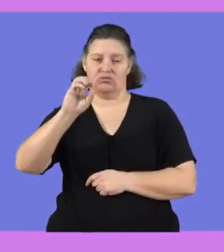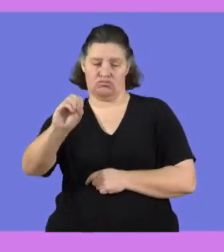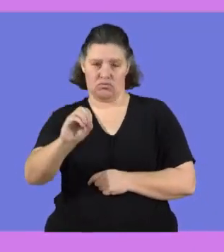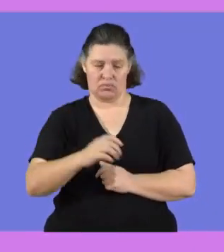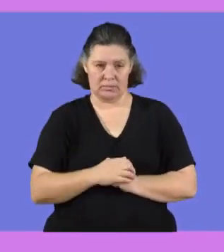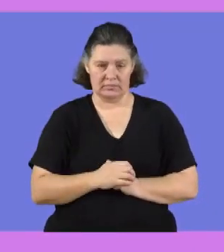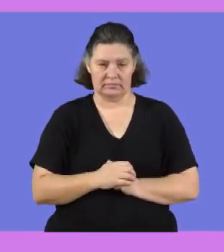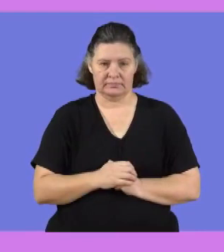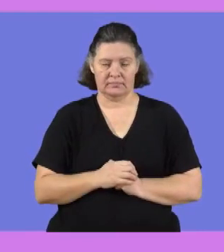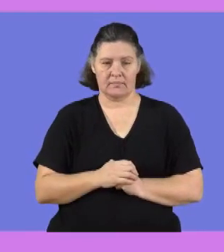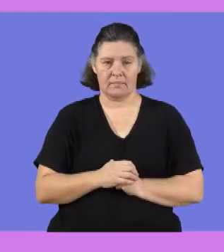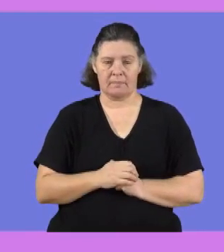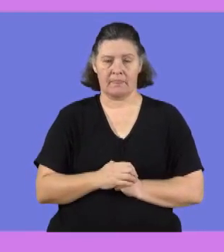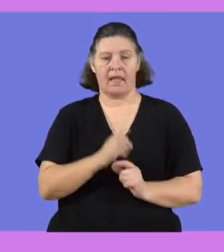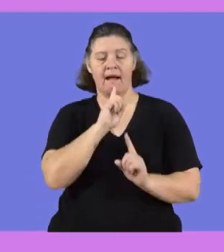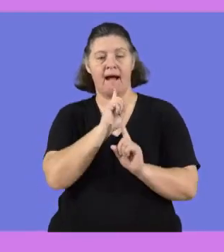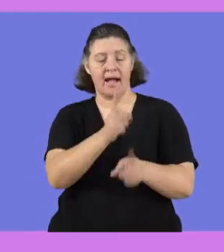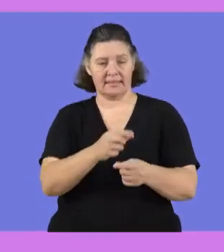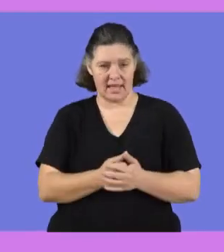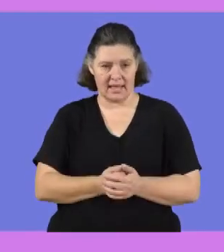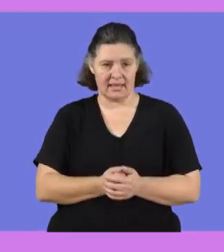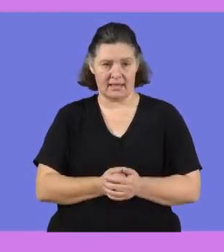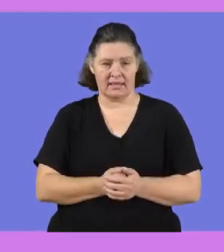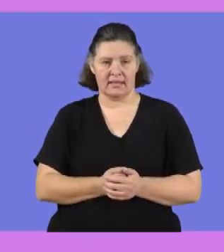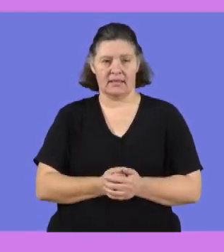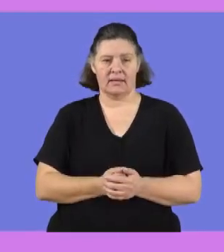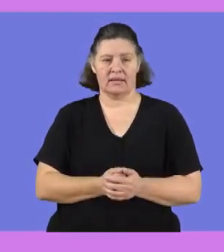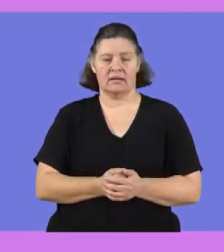and then we multiply this by